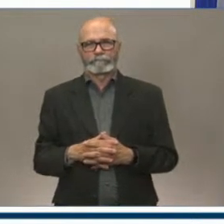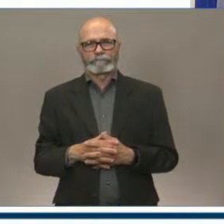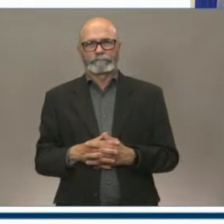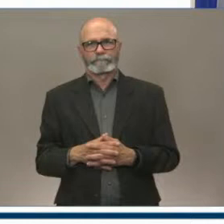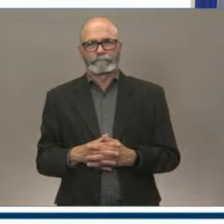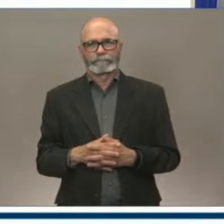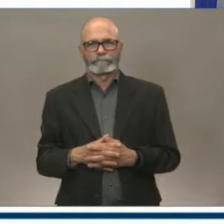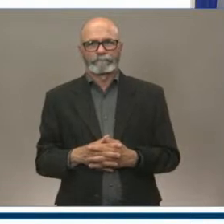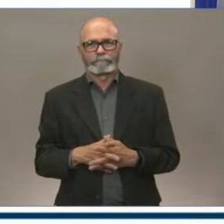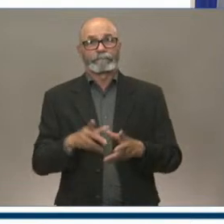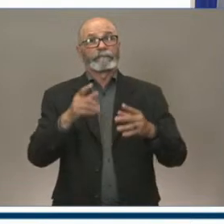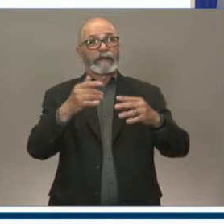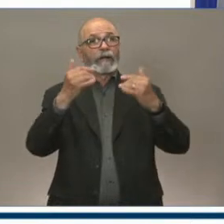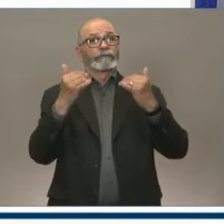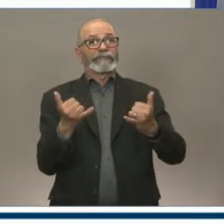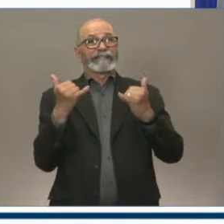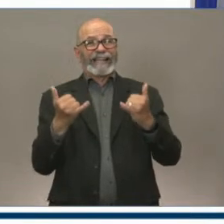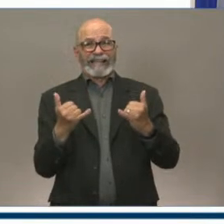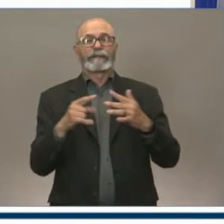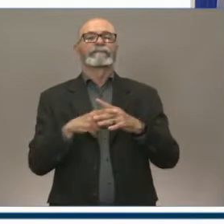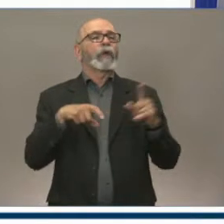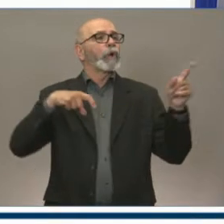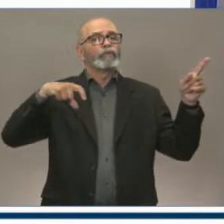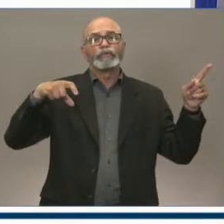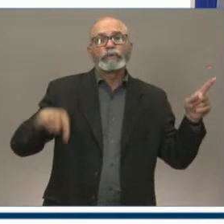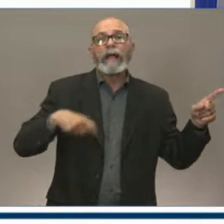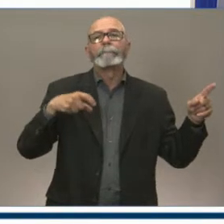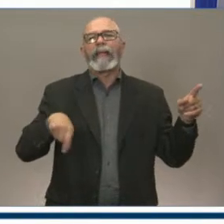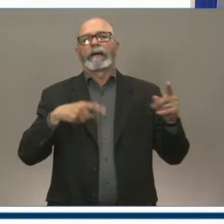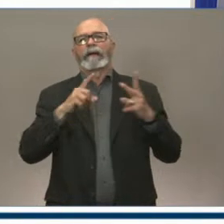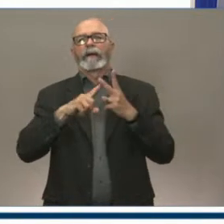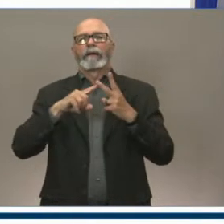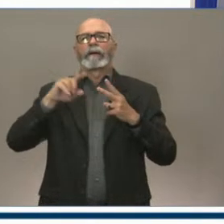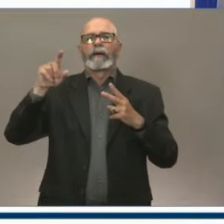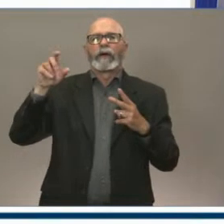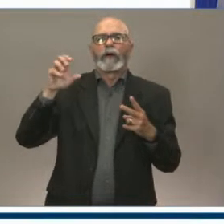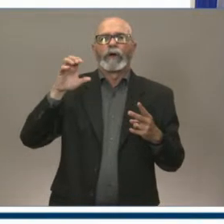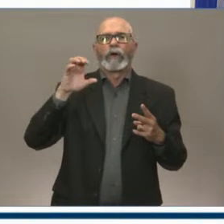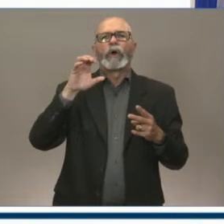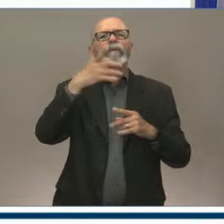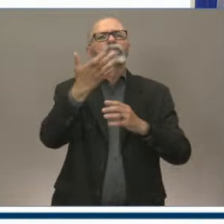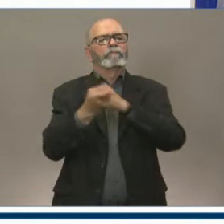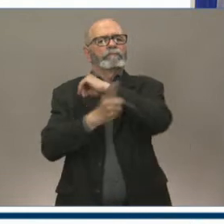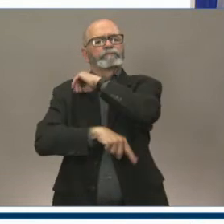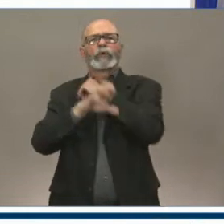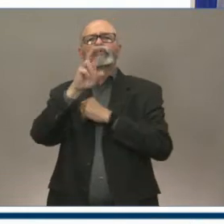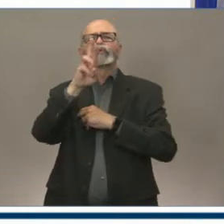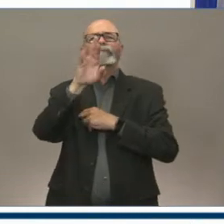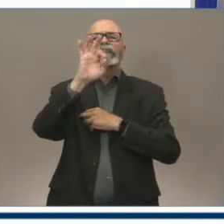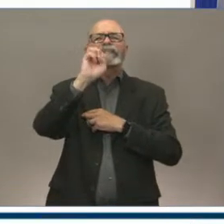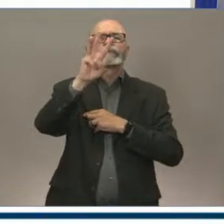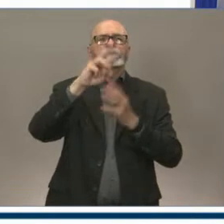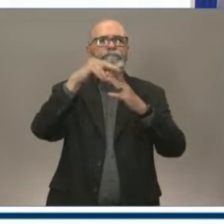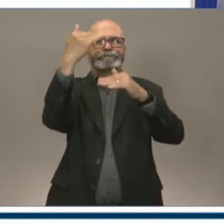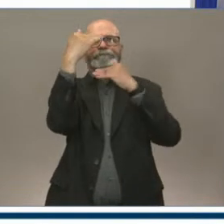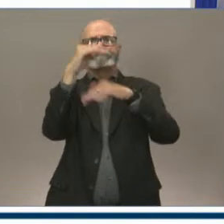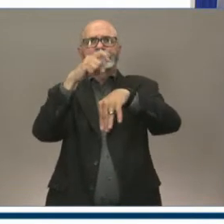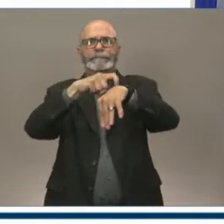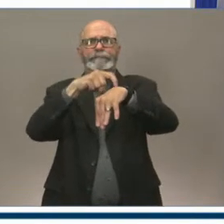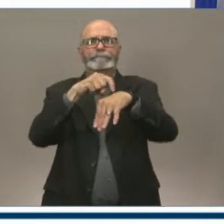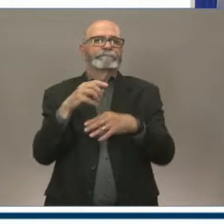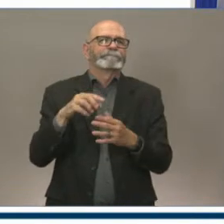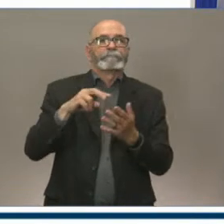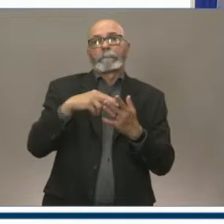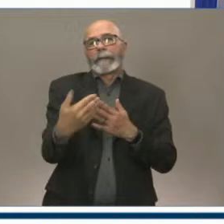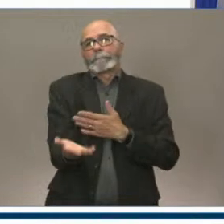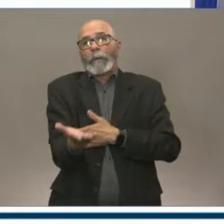effective elsewhere, like in Quebec, for example? Well, I think the curfew is in place to prevent people from not